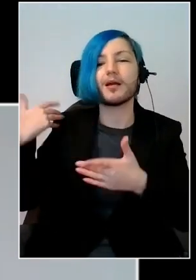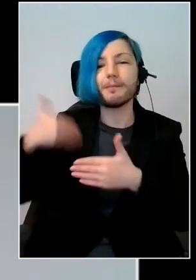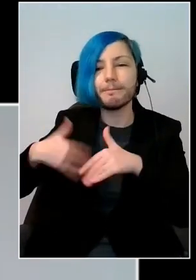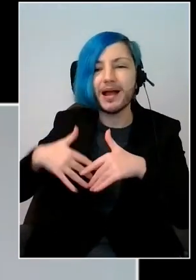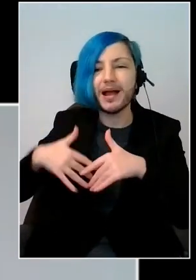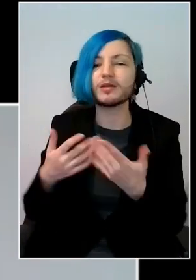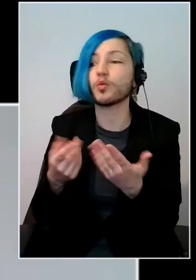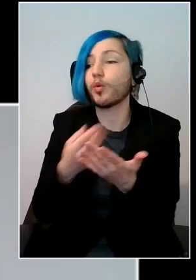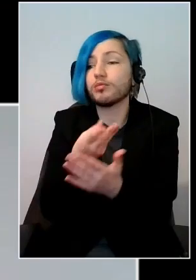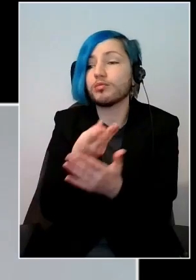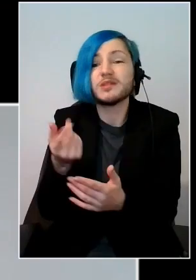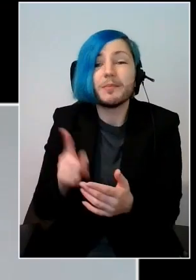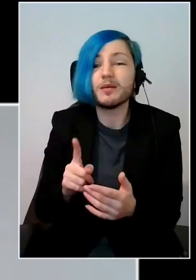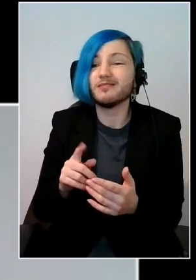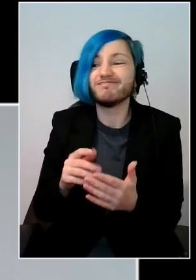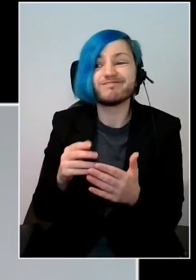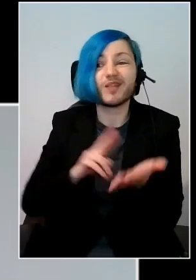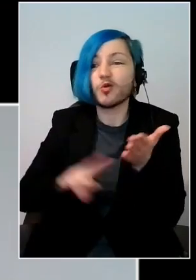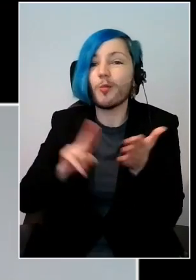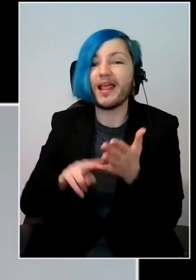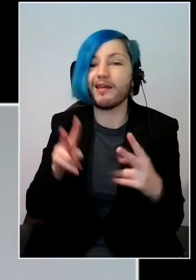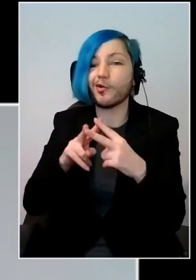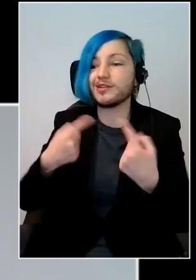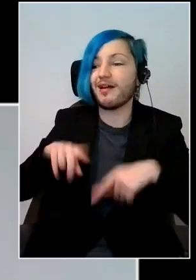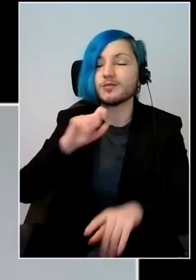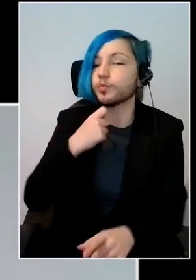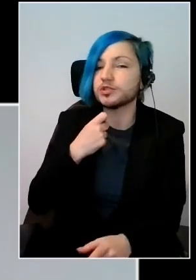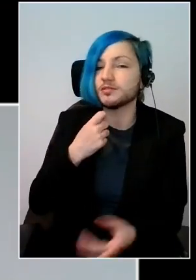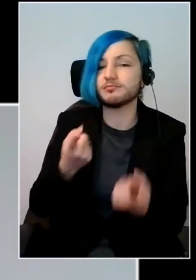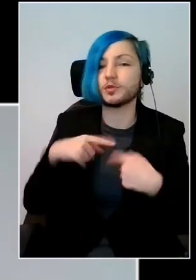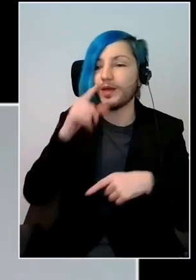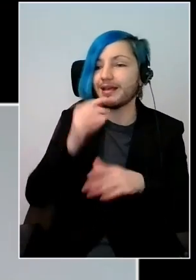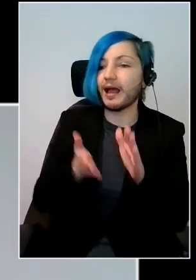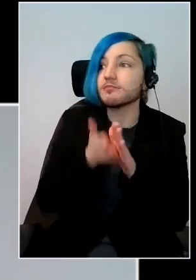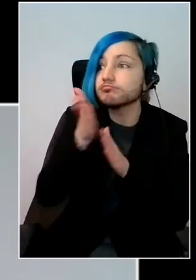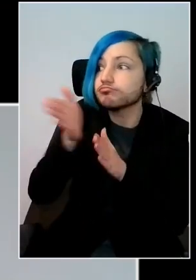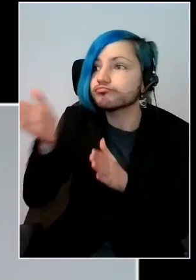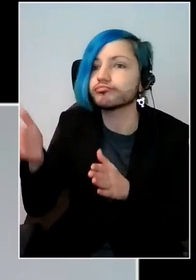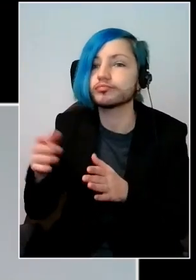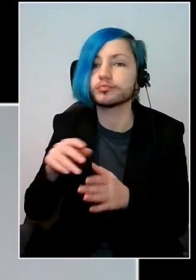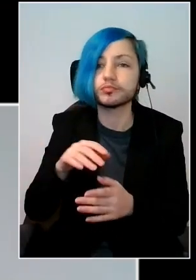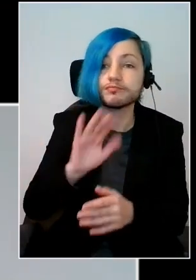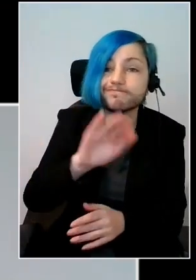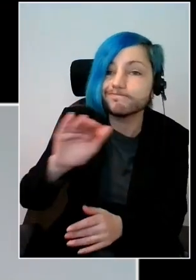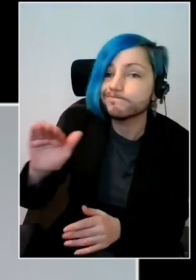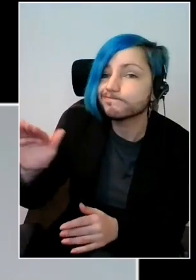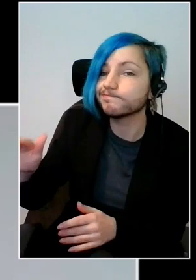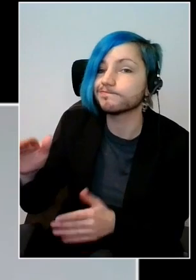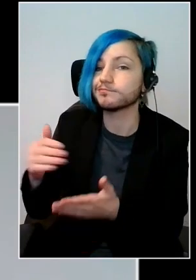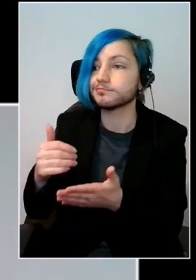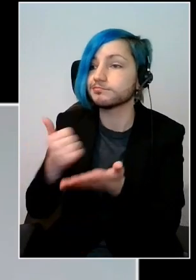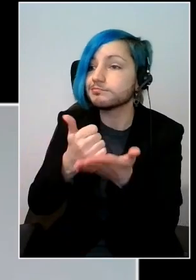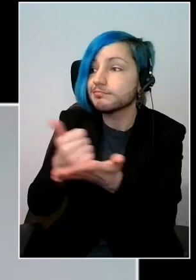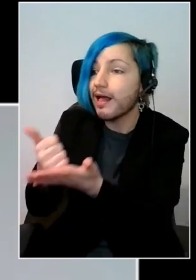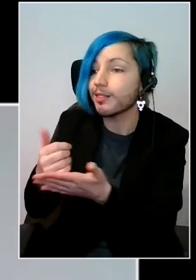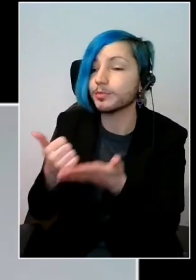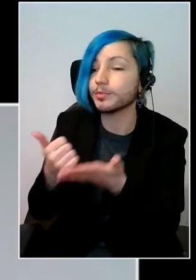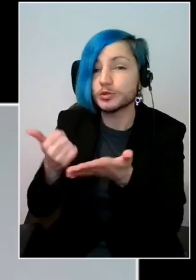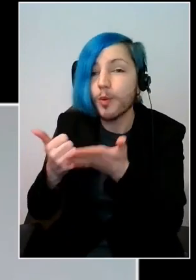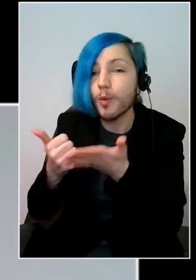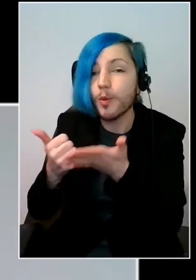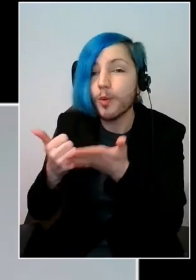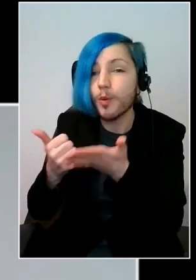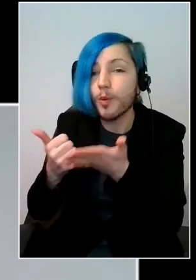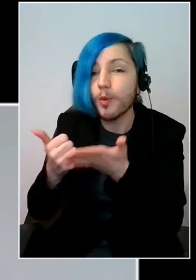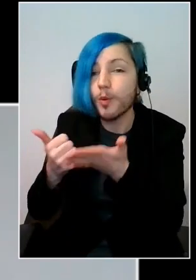wouldn't normally come to us. So we can be proactively seek those people out and help them and support them in what they need to do. And